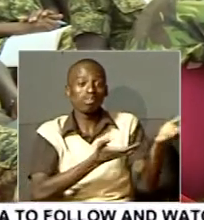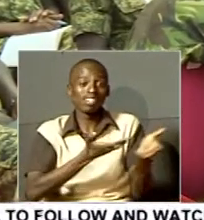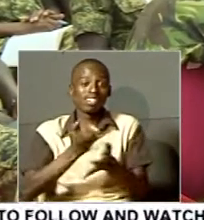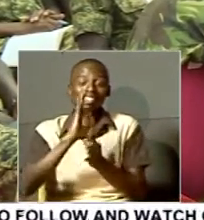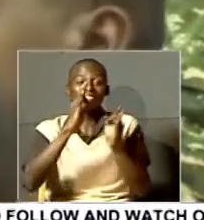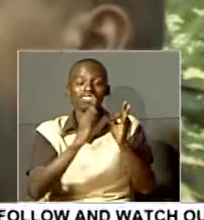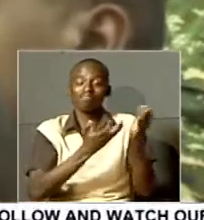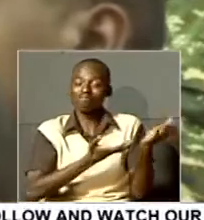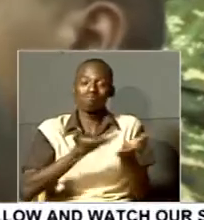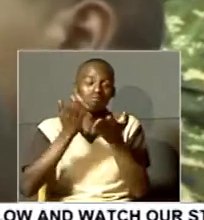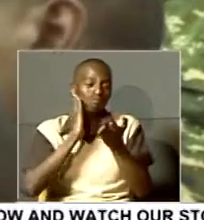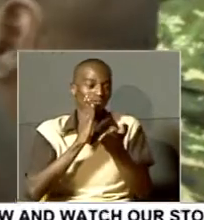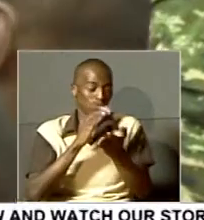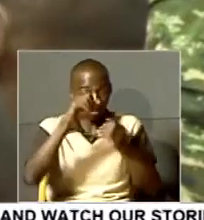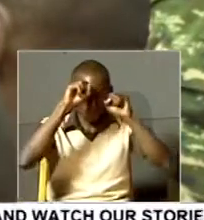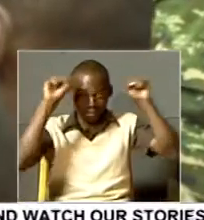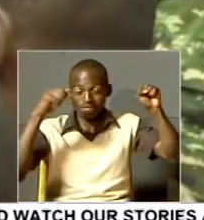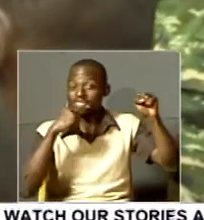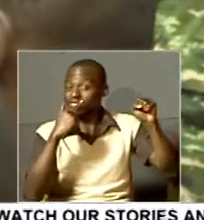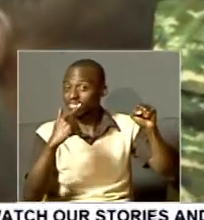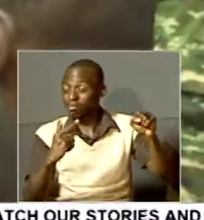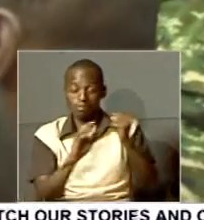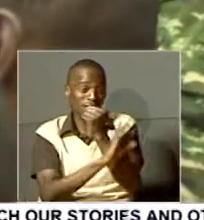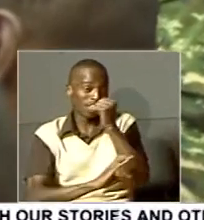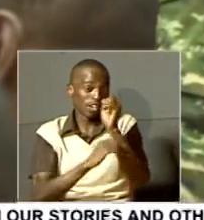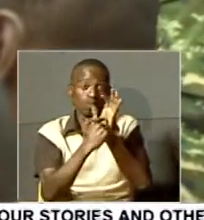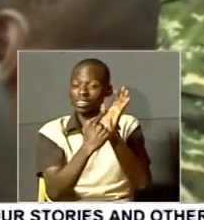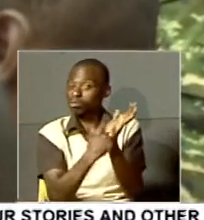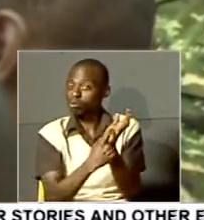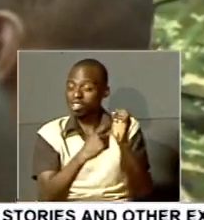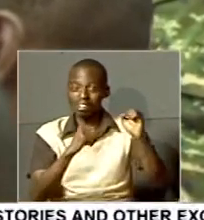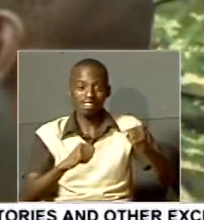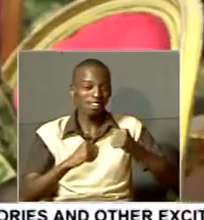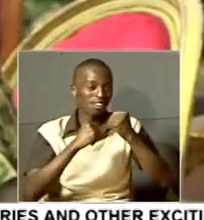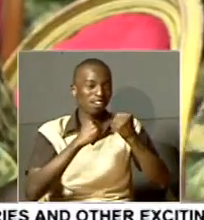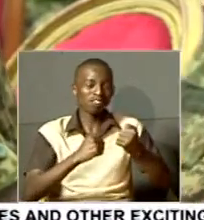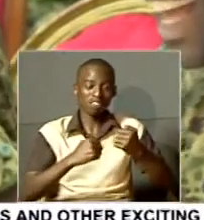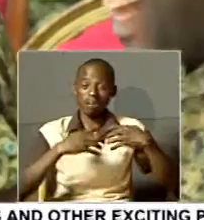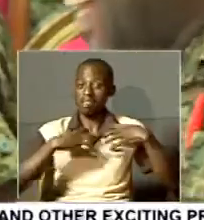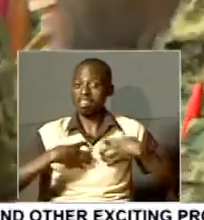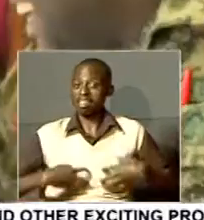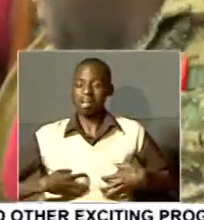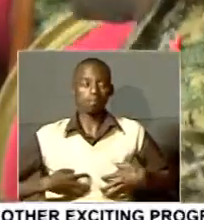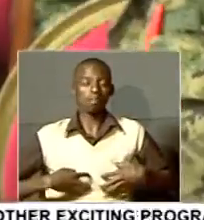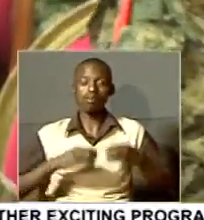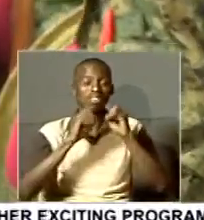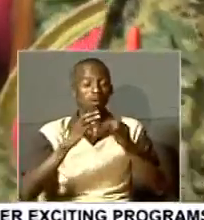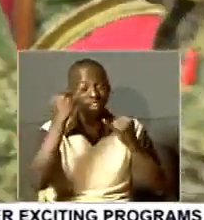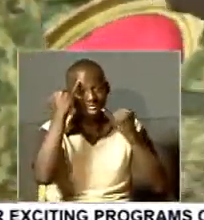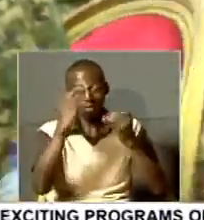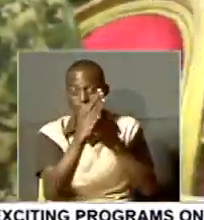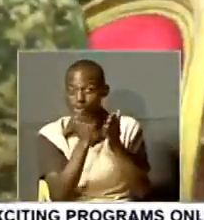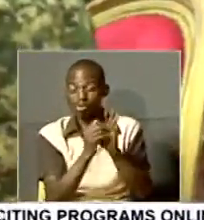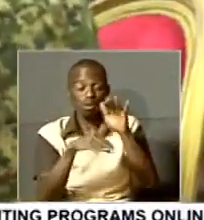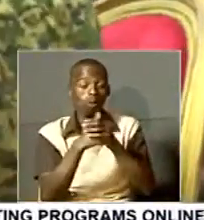their property. The president said that a country like Uganda can't afford an army devoid of ideological orientation because